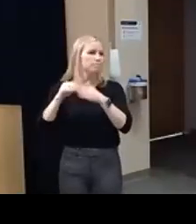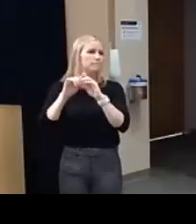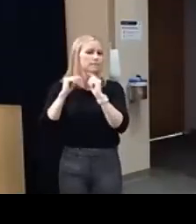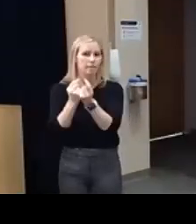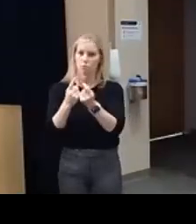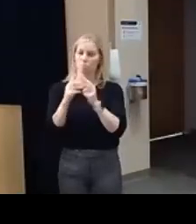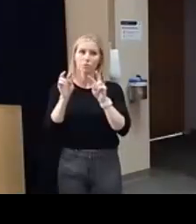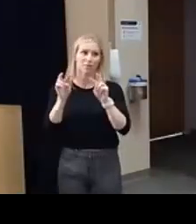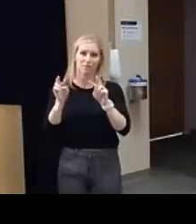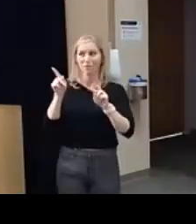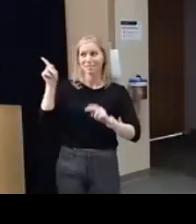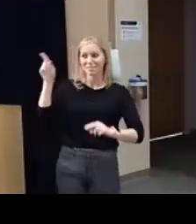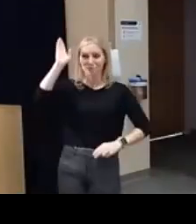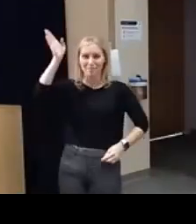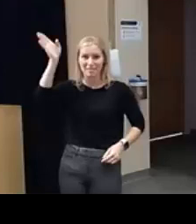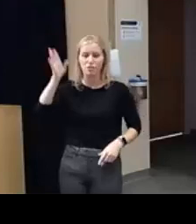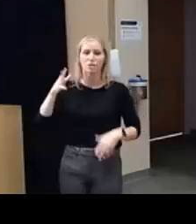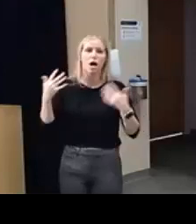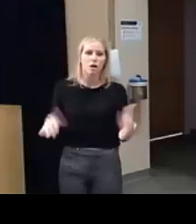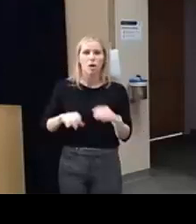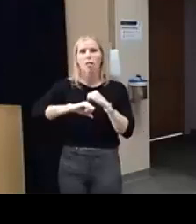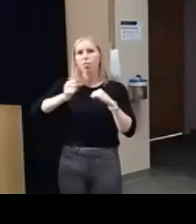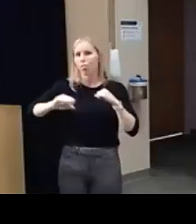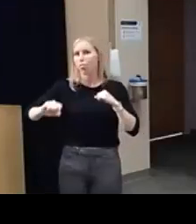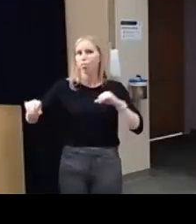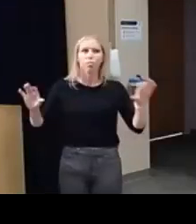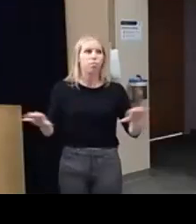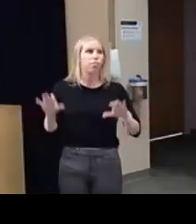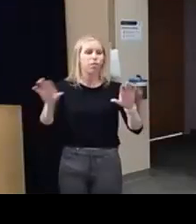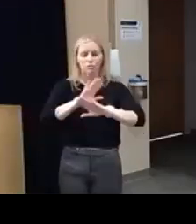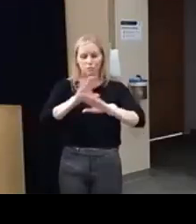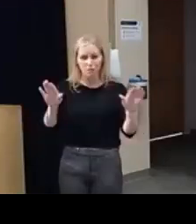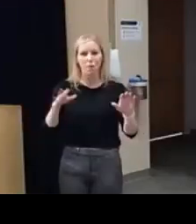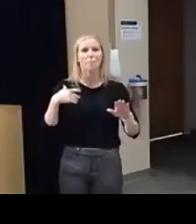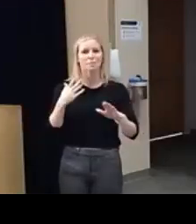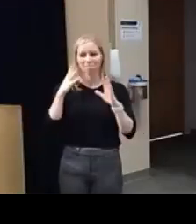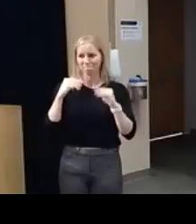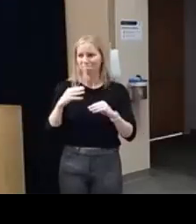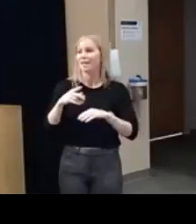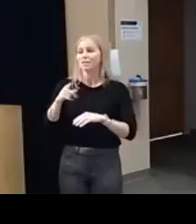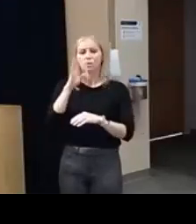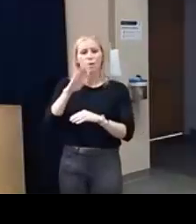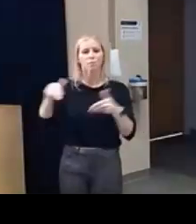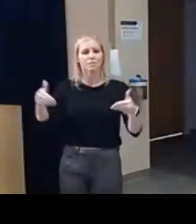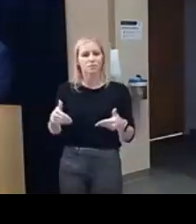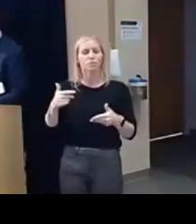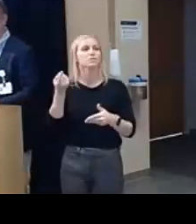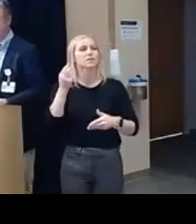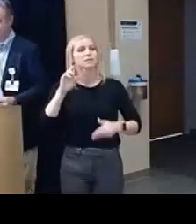forward to this, and not to belabor any further, I would like to introduce Dr. Gloria Baciewicz.